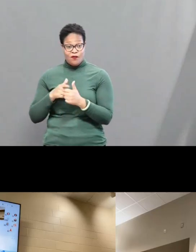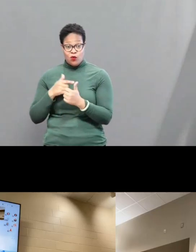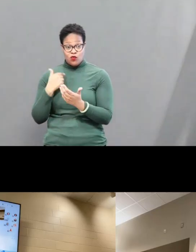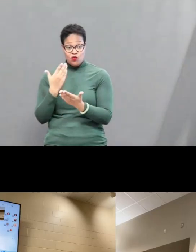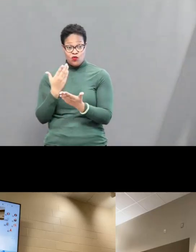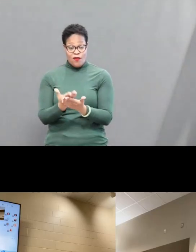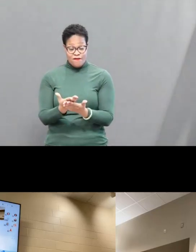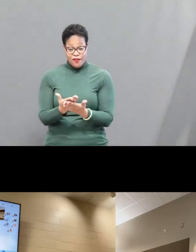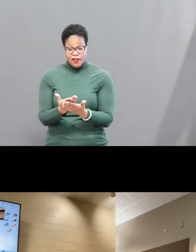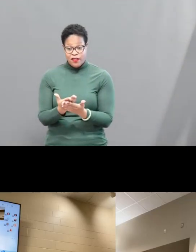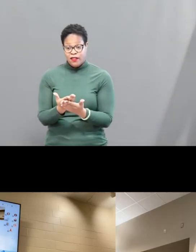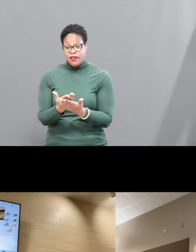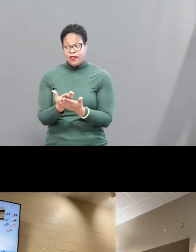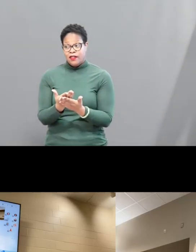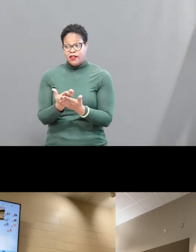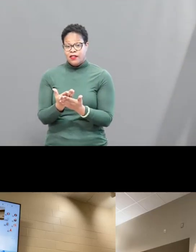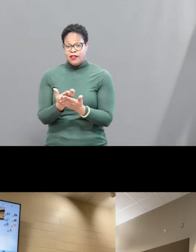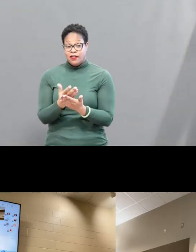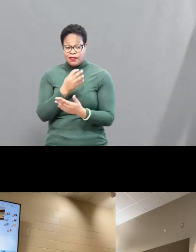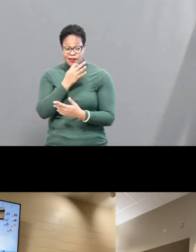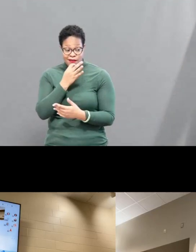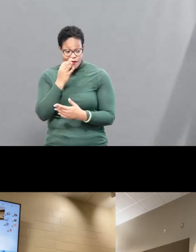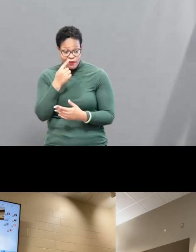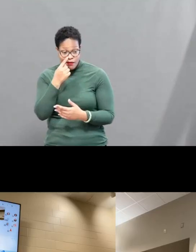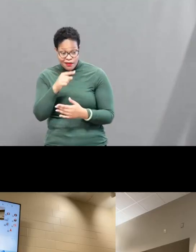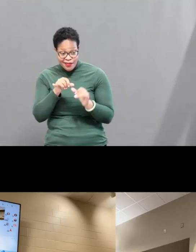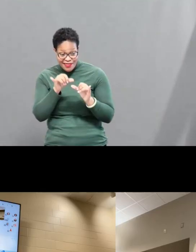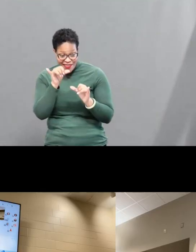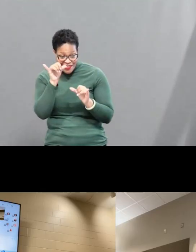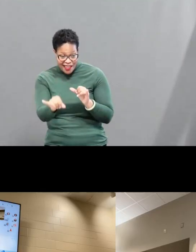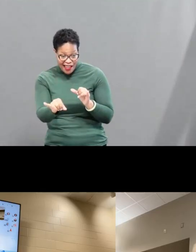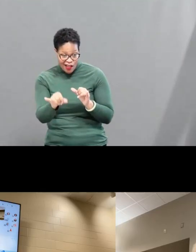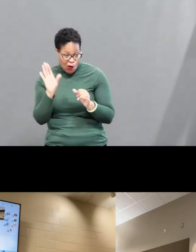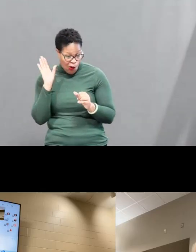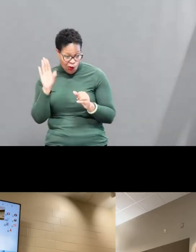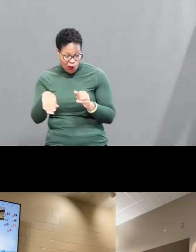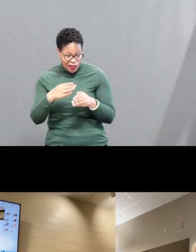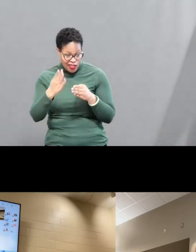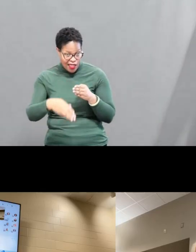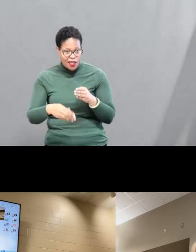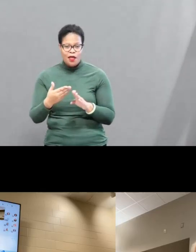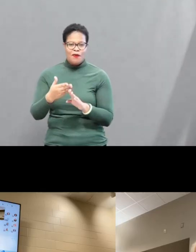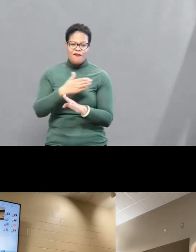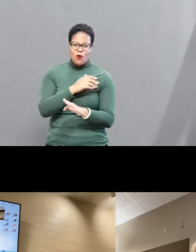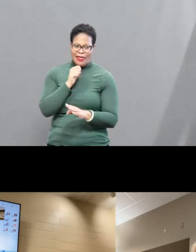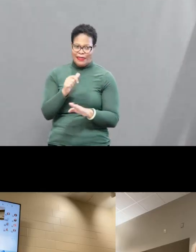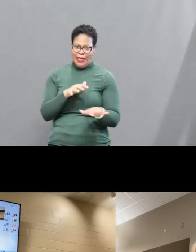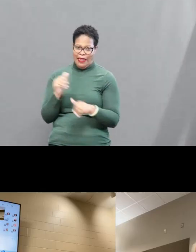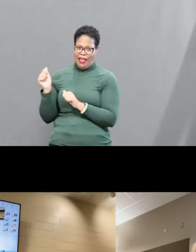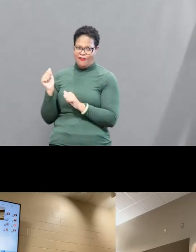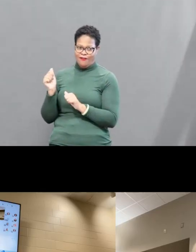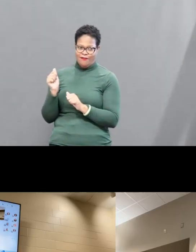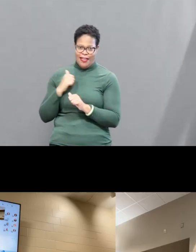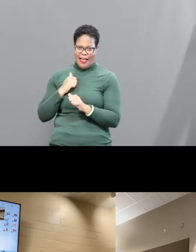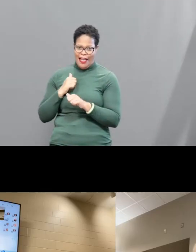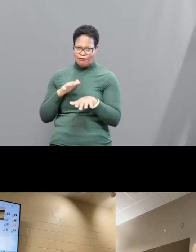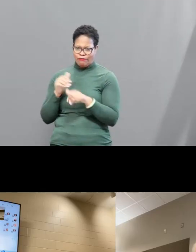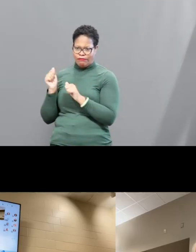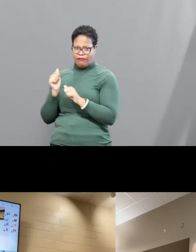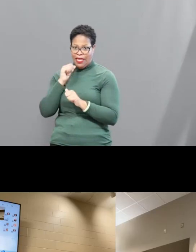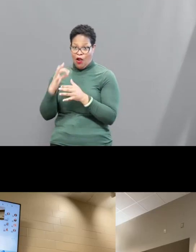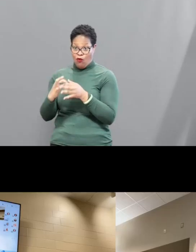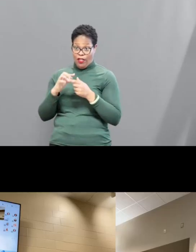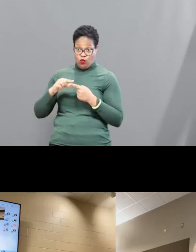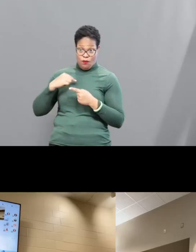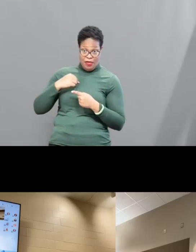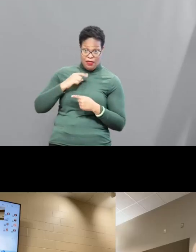there, Gary, would you stay to the end? Because I didn't before. I got out of there when it didn't pertain to